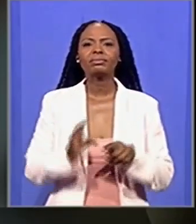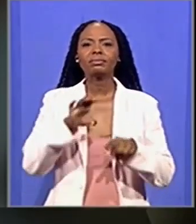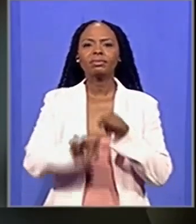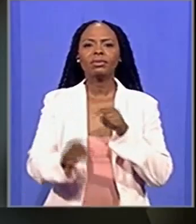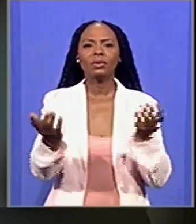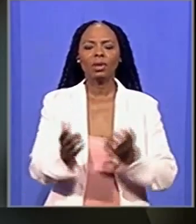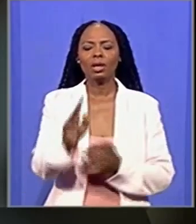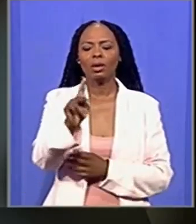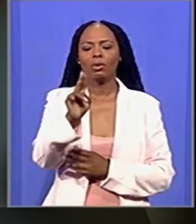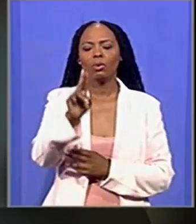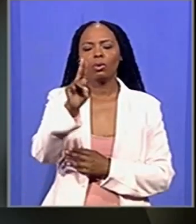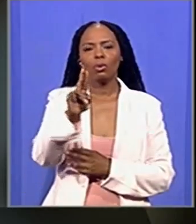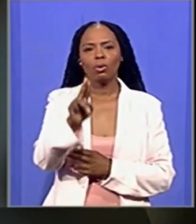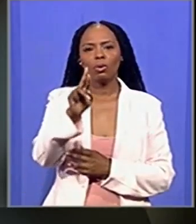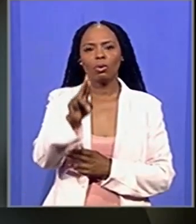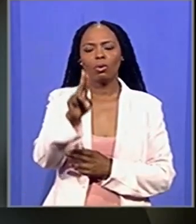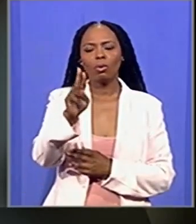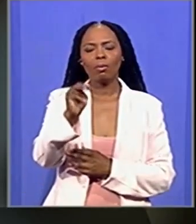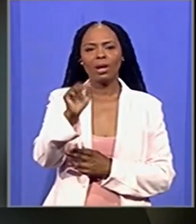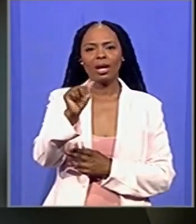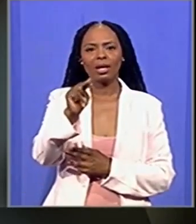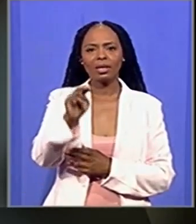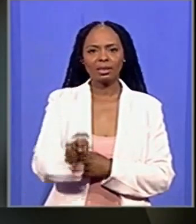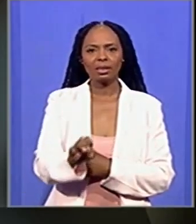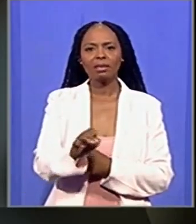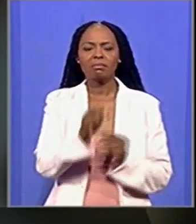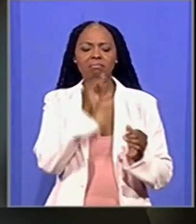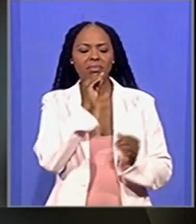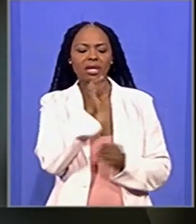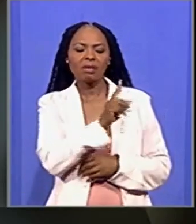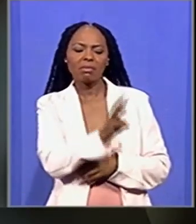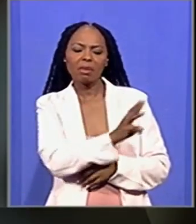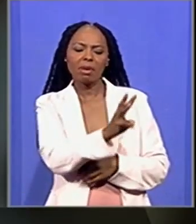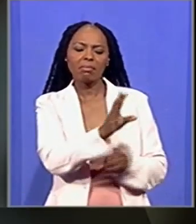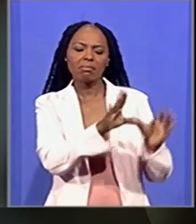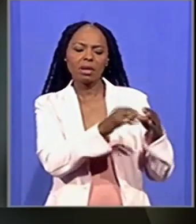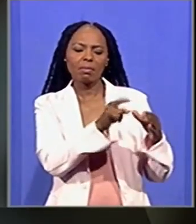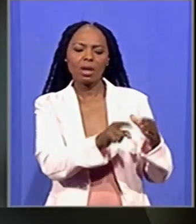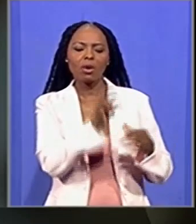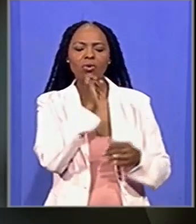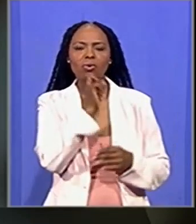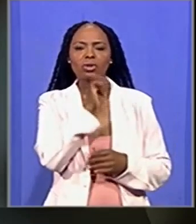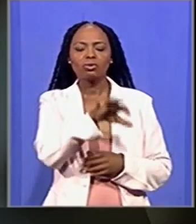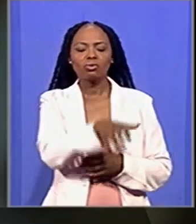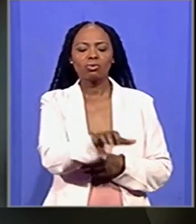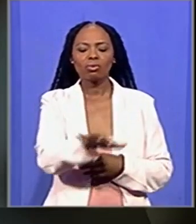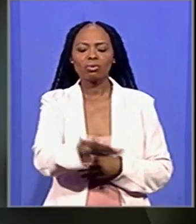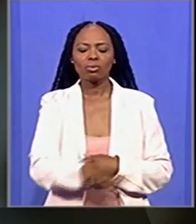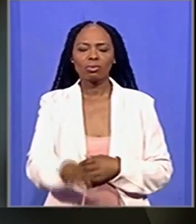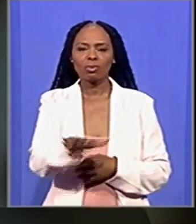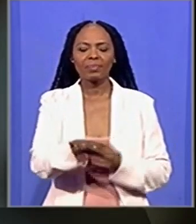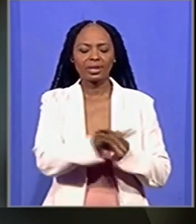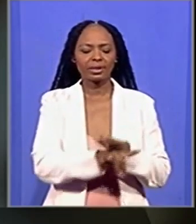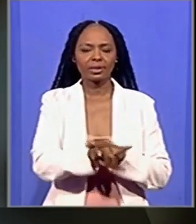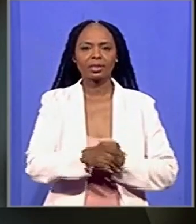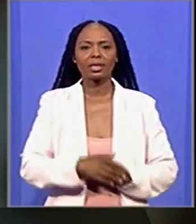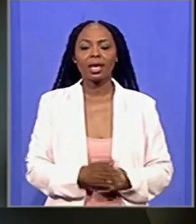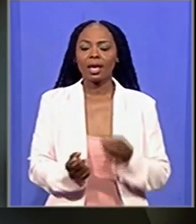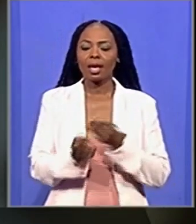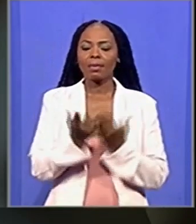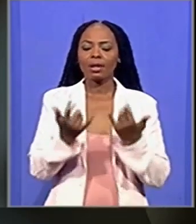subs all in the same month. This could be the work of a syndicate operating in 2 districts. The incidents vary where at one stage